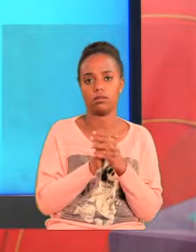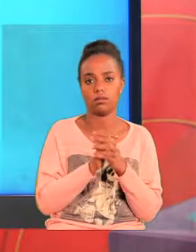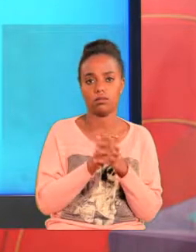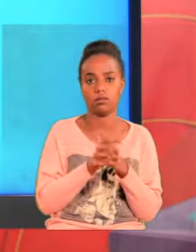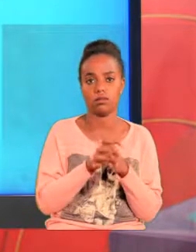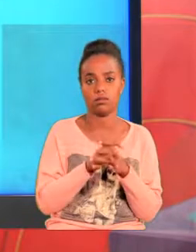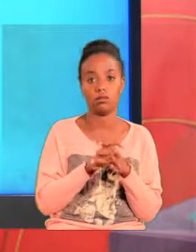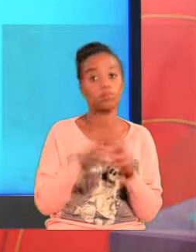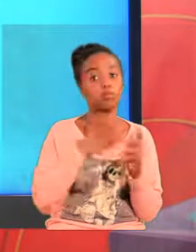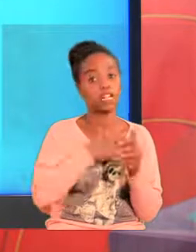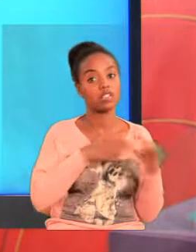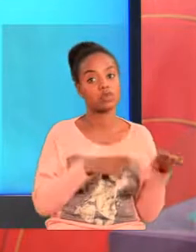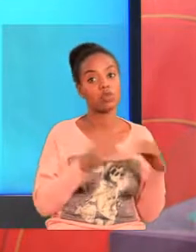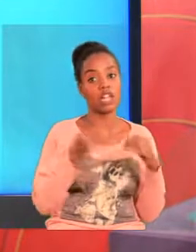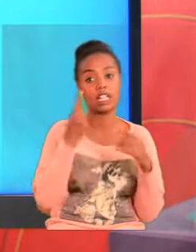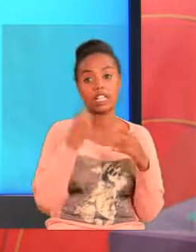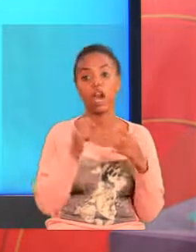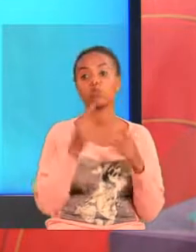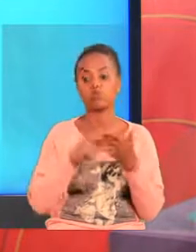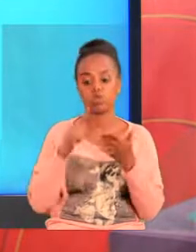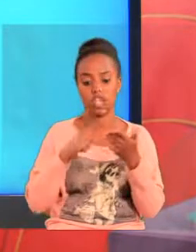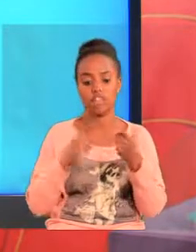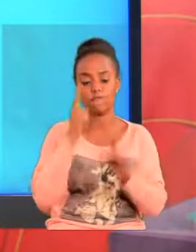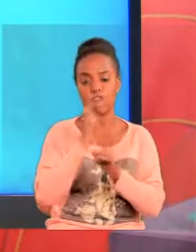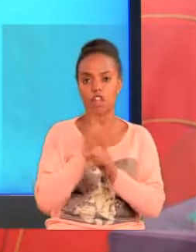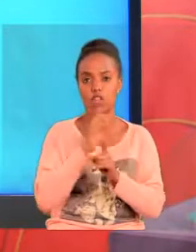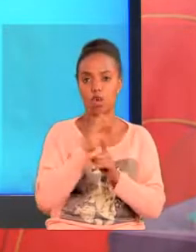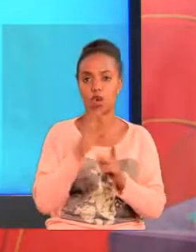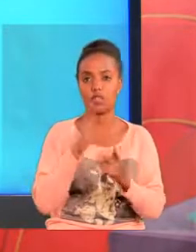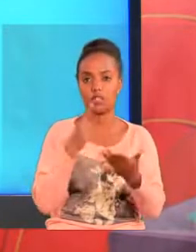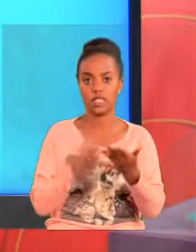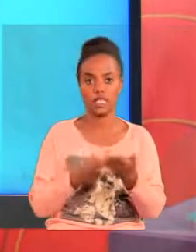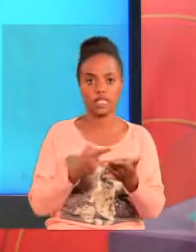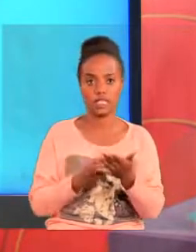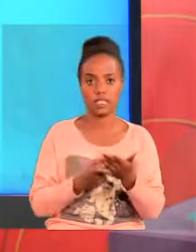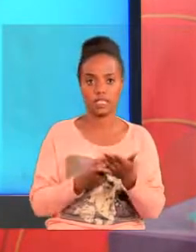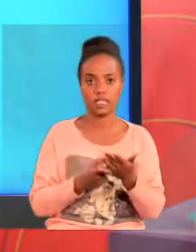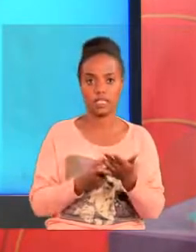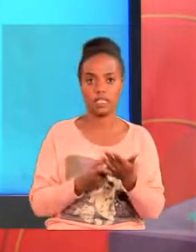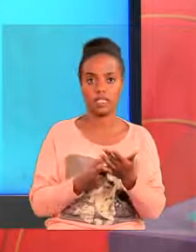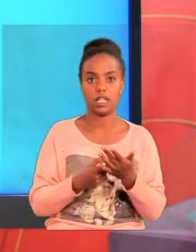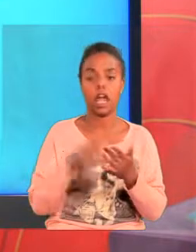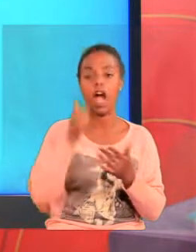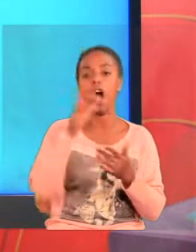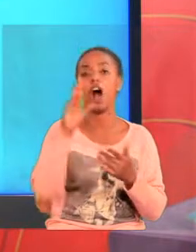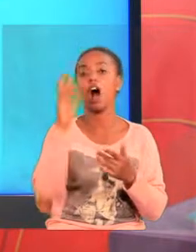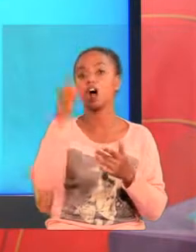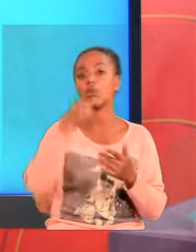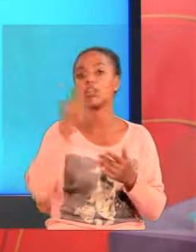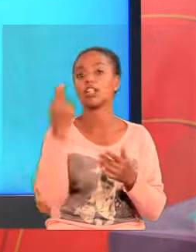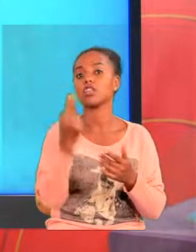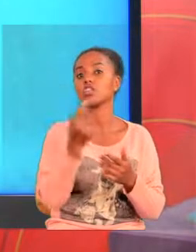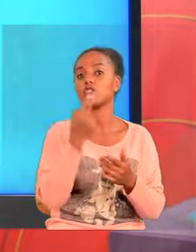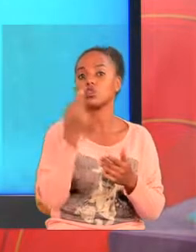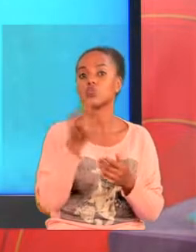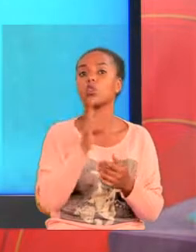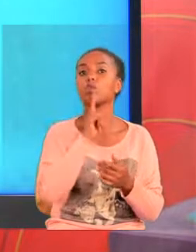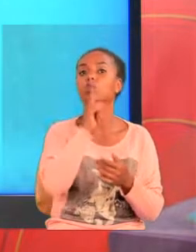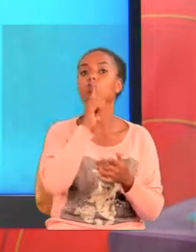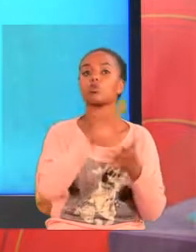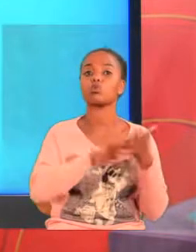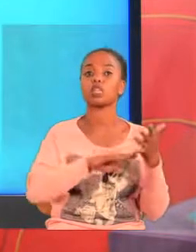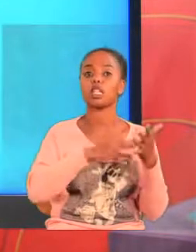Please, students, try to check the validity of this argument using a truth